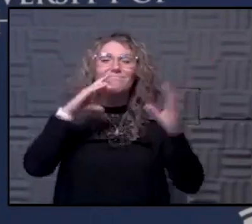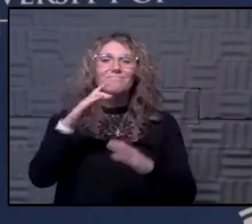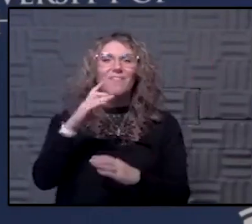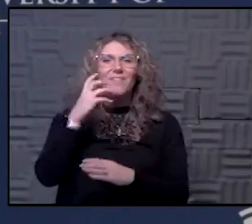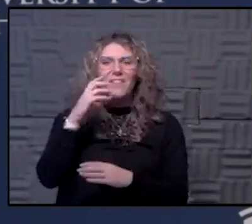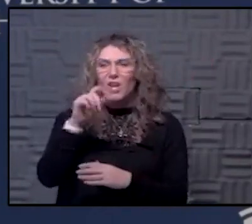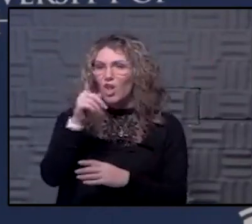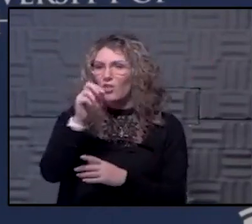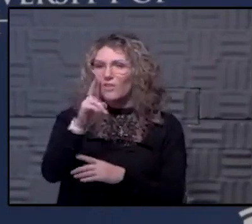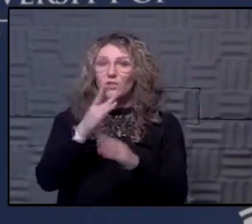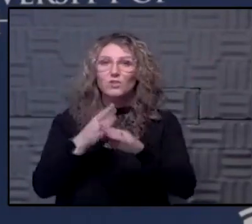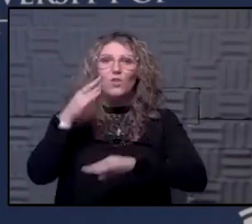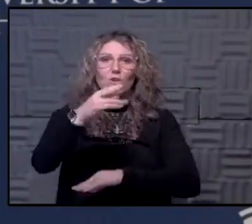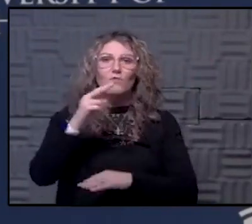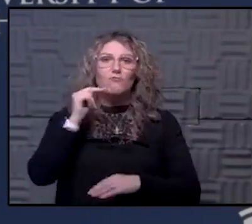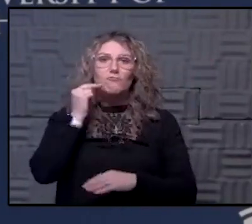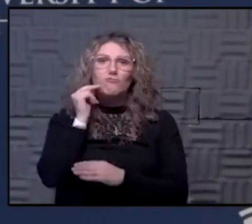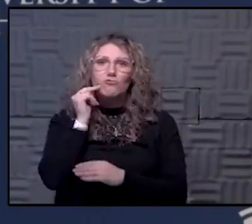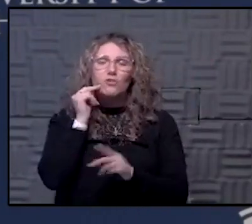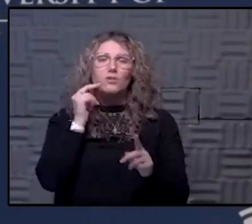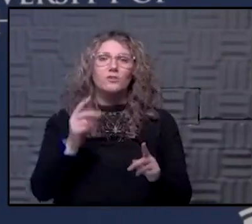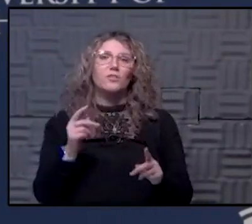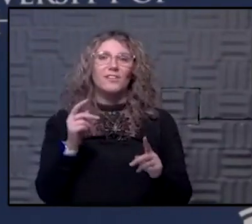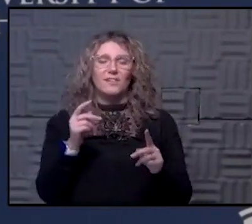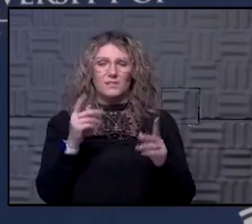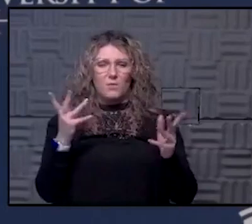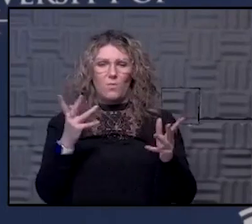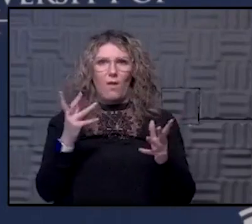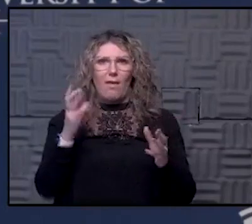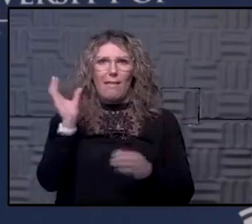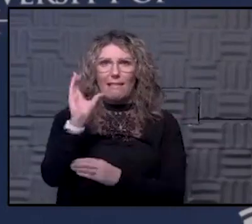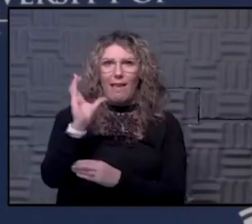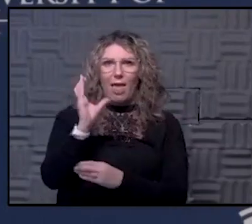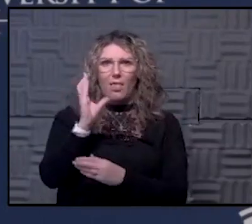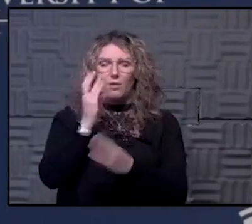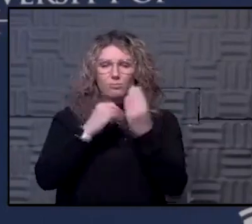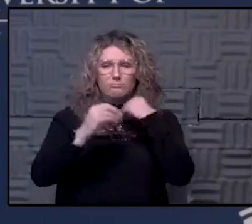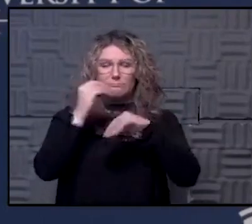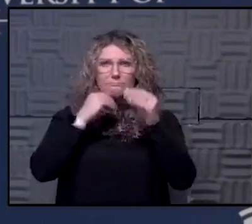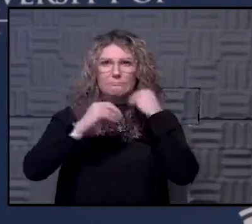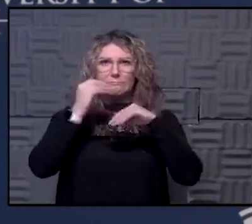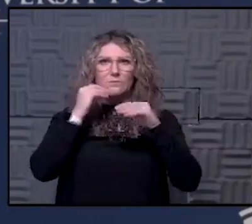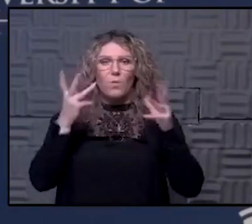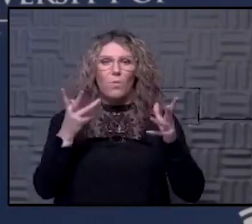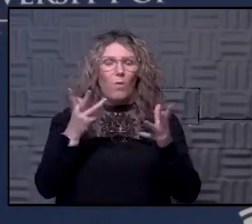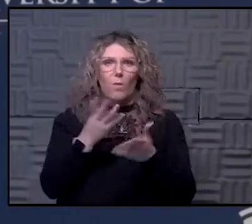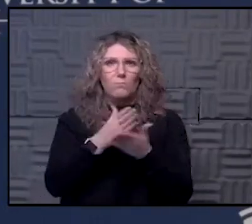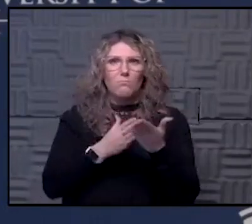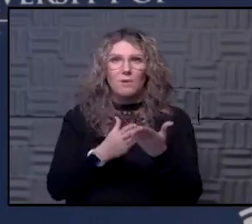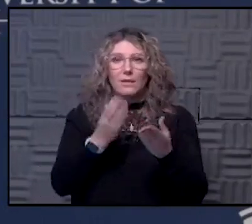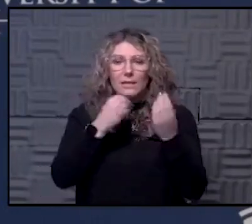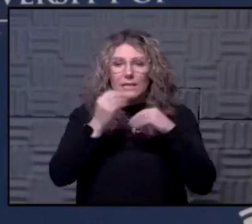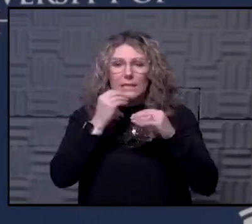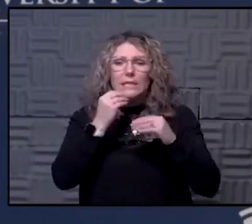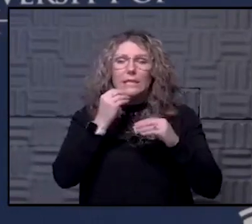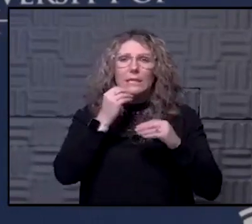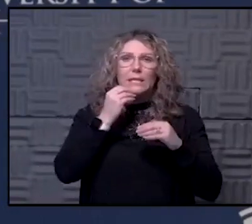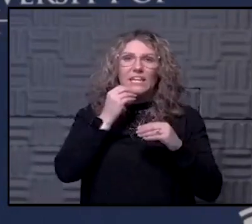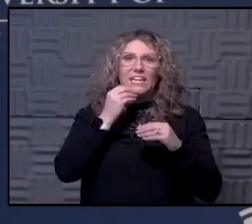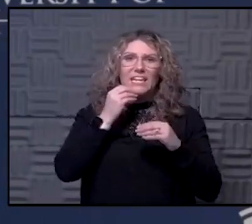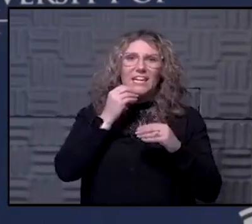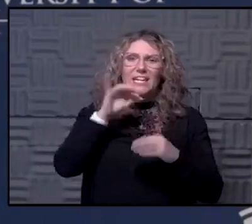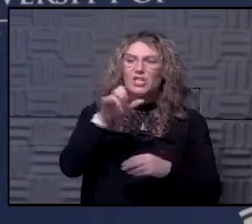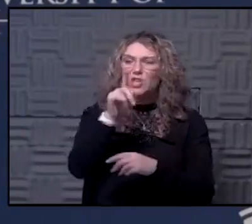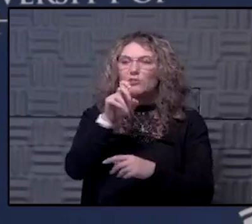disease of overnutrition. So we have to look at what calories we're putting in our body. What are the components of that? Are we eating, junk food and